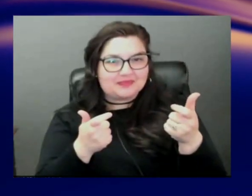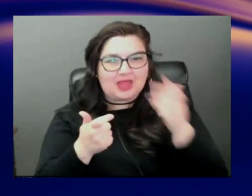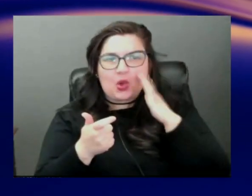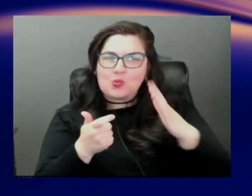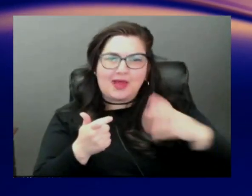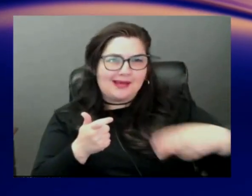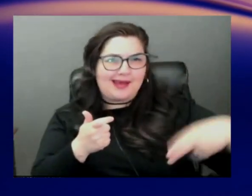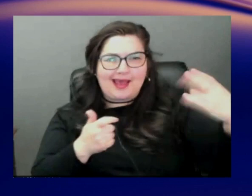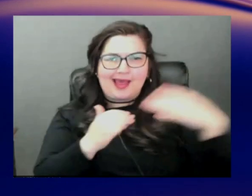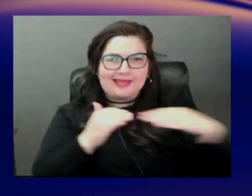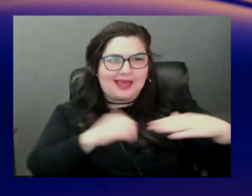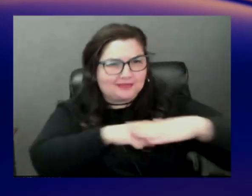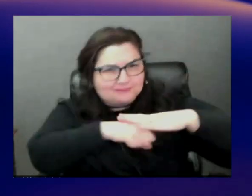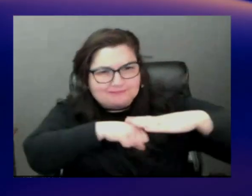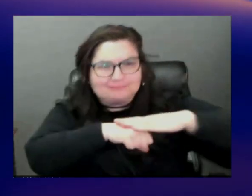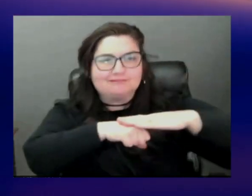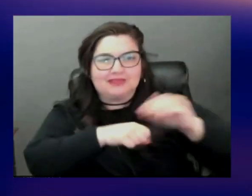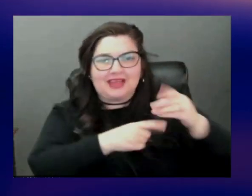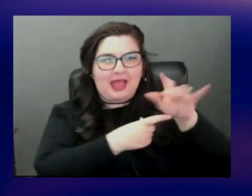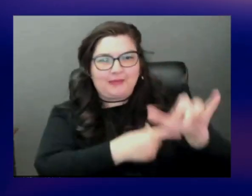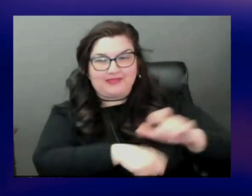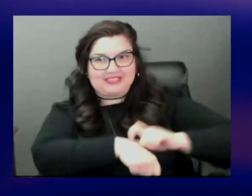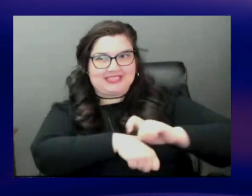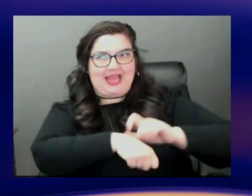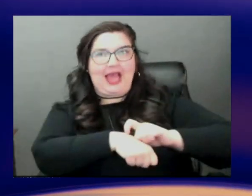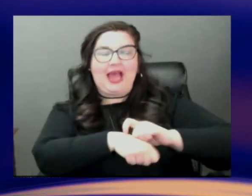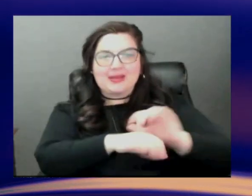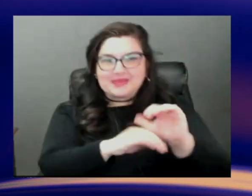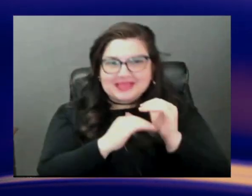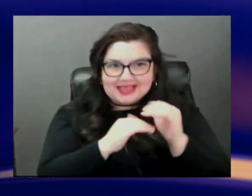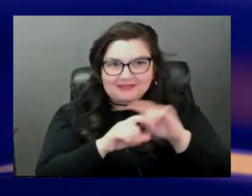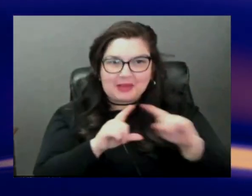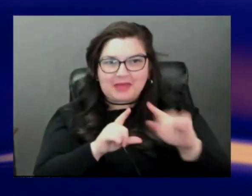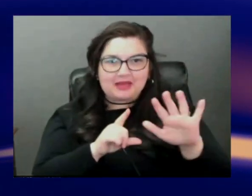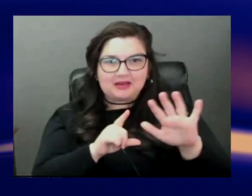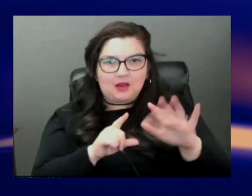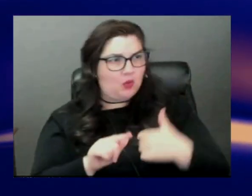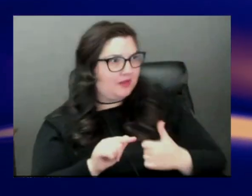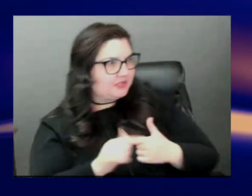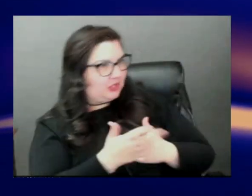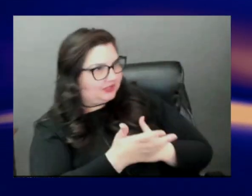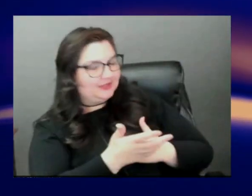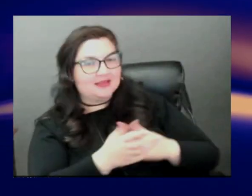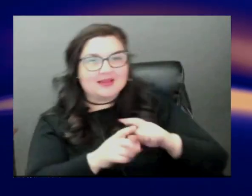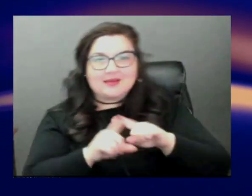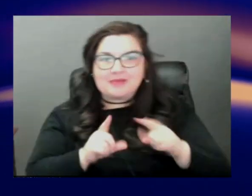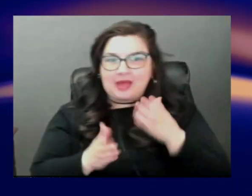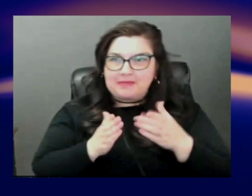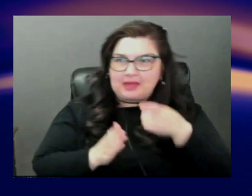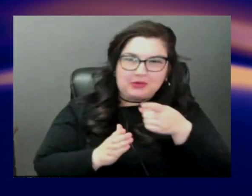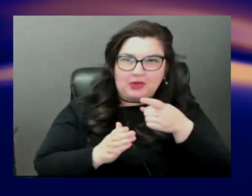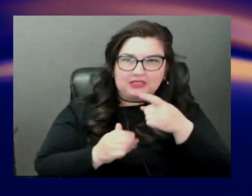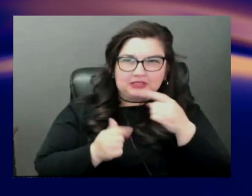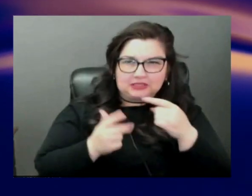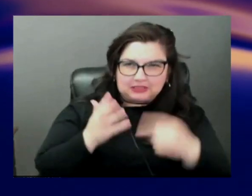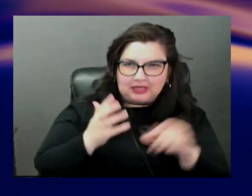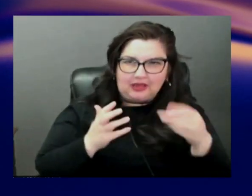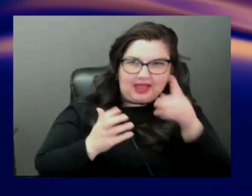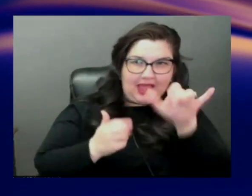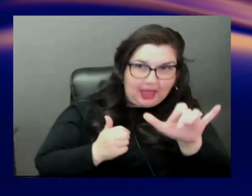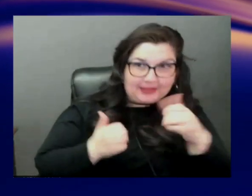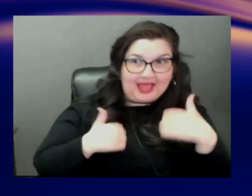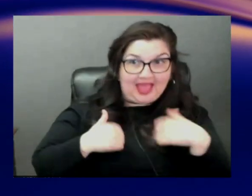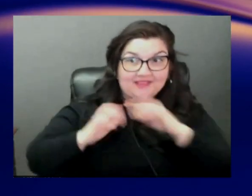level amplify because we've got limited time. Yeah, But I I'm think maybe very you want to new to hit. that. Oh, sorry. I think you may want to hit that Amplify has